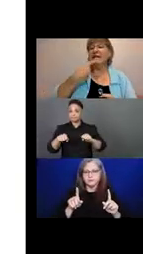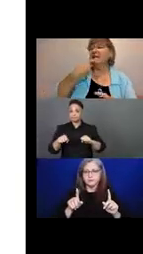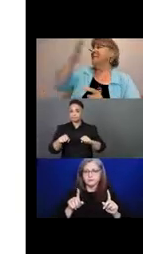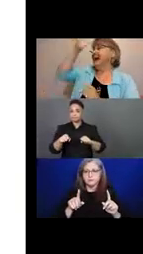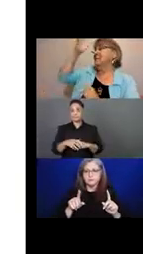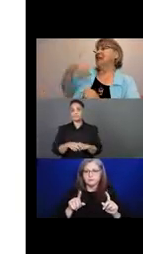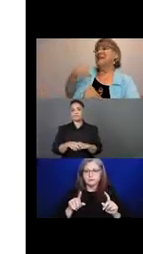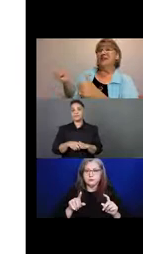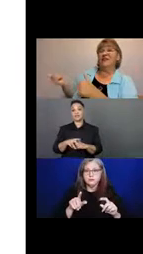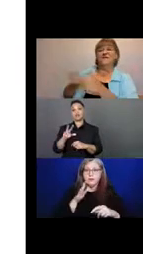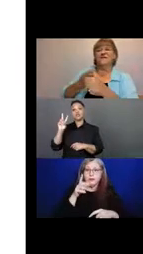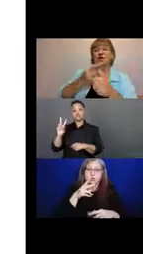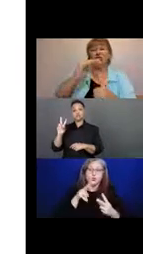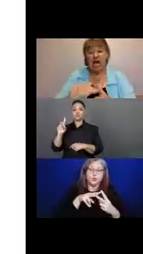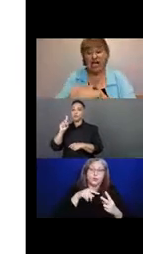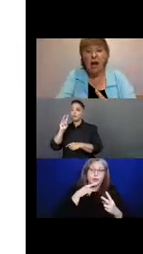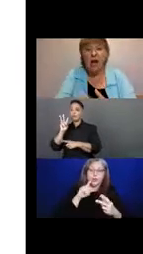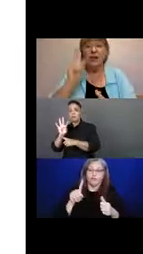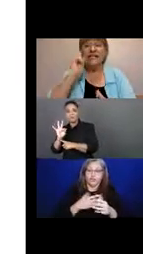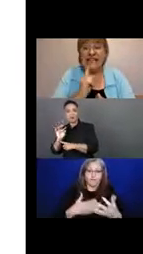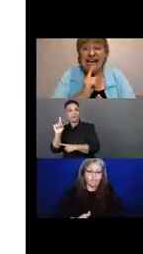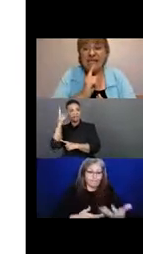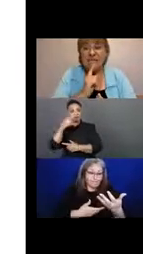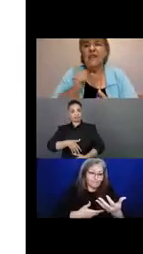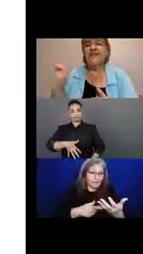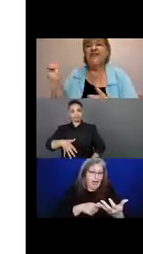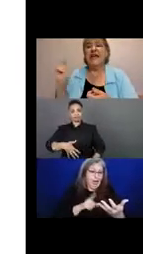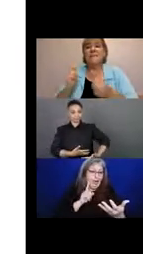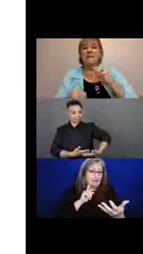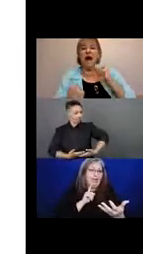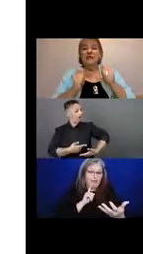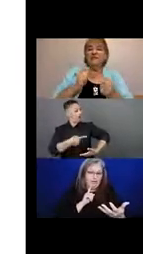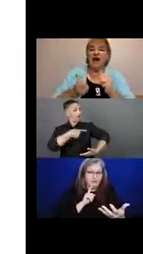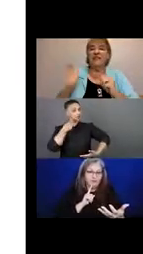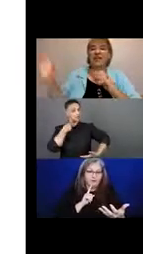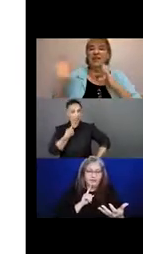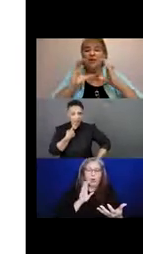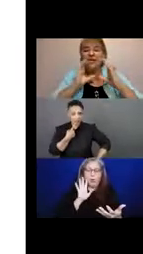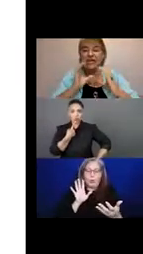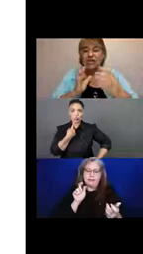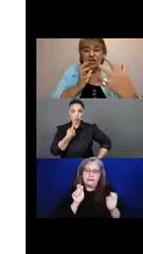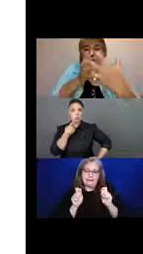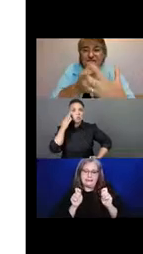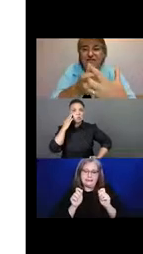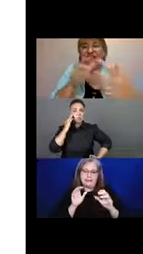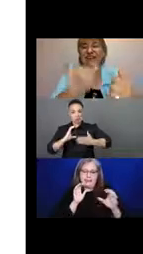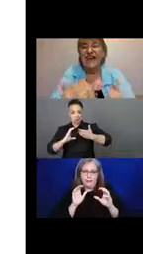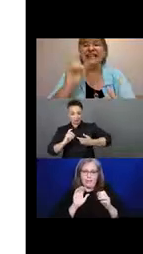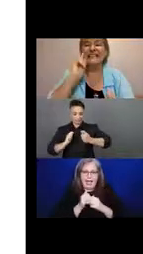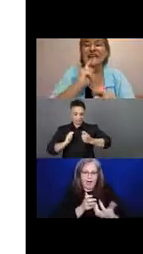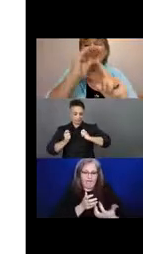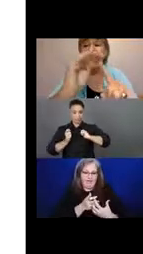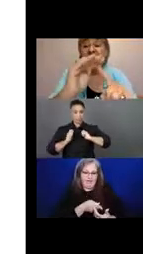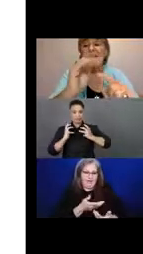two hearing parents are having their first child deaf, then they modify their communication to fit